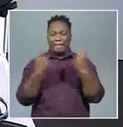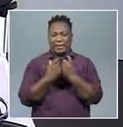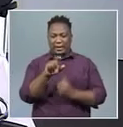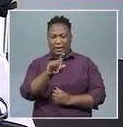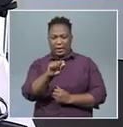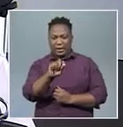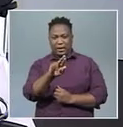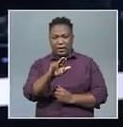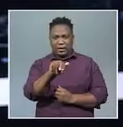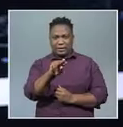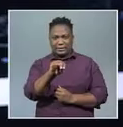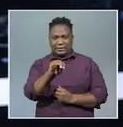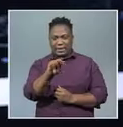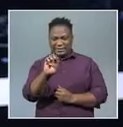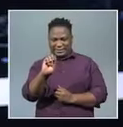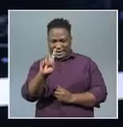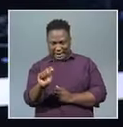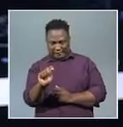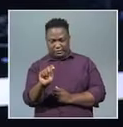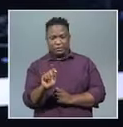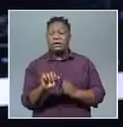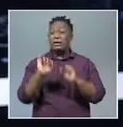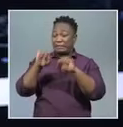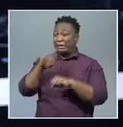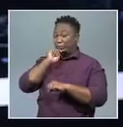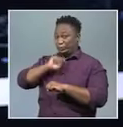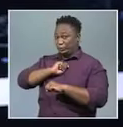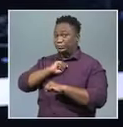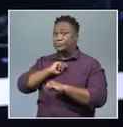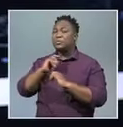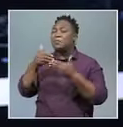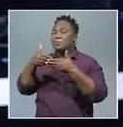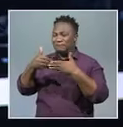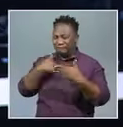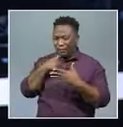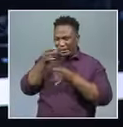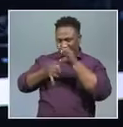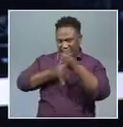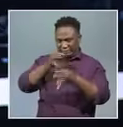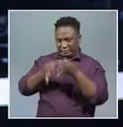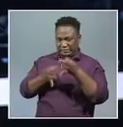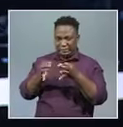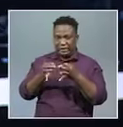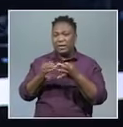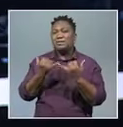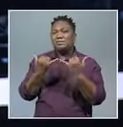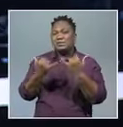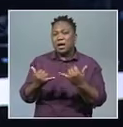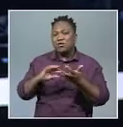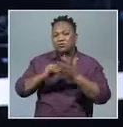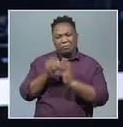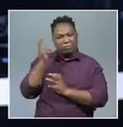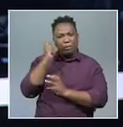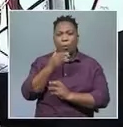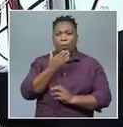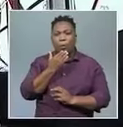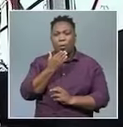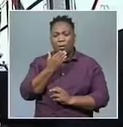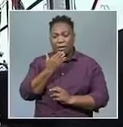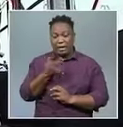more. Absolutely, Sally. And before we get into the levels of mismanagement that are happening there, let's actually just listen to Tawo Morwe, who's